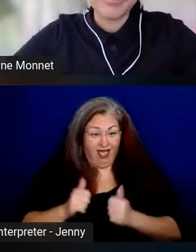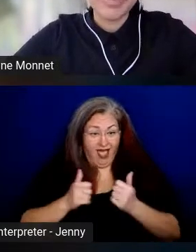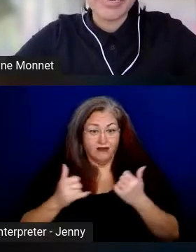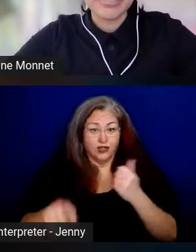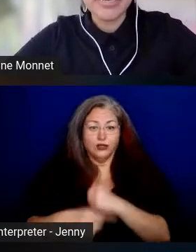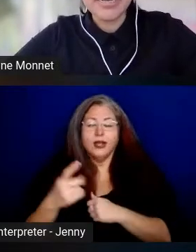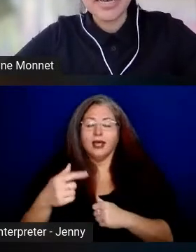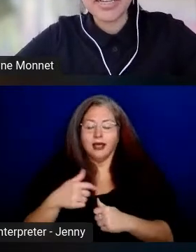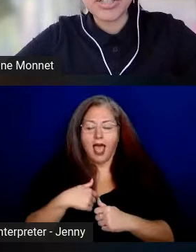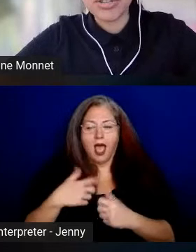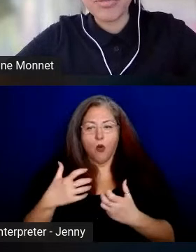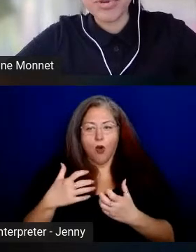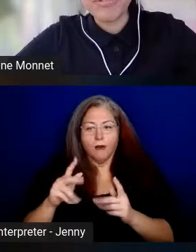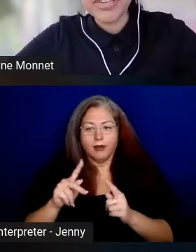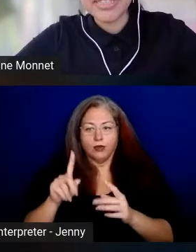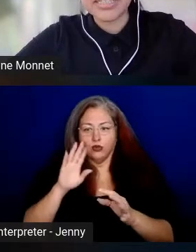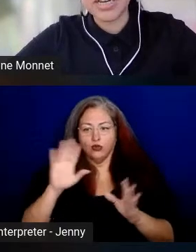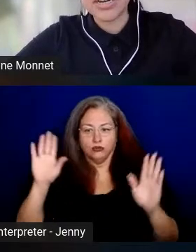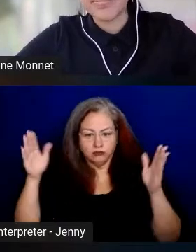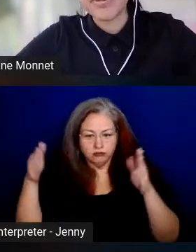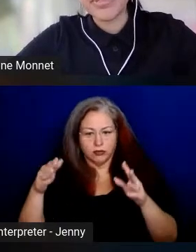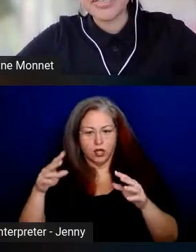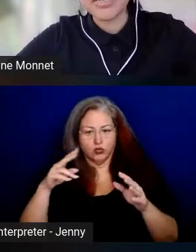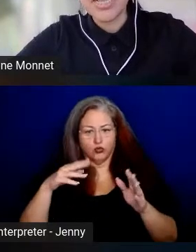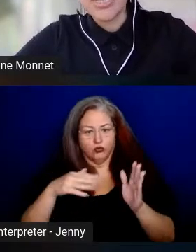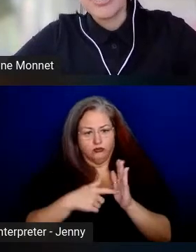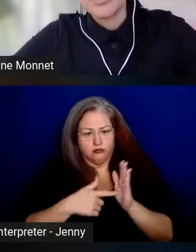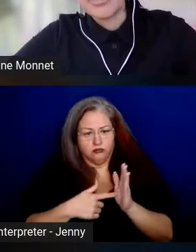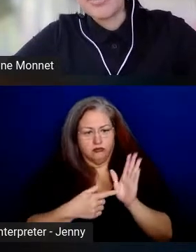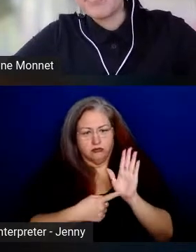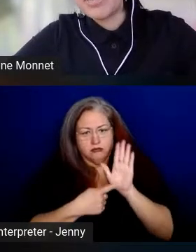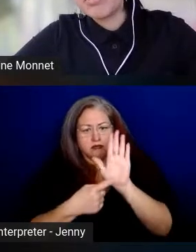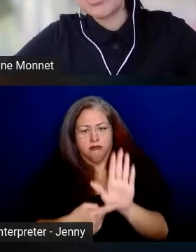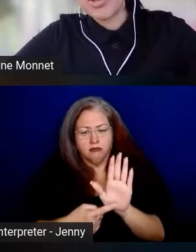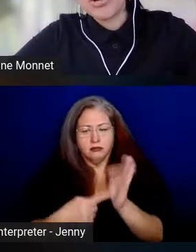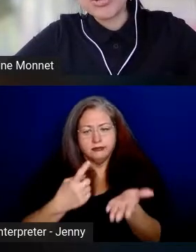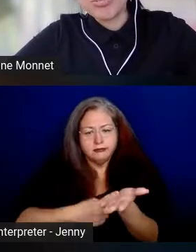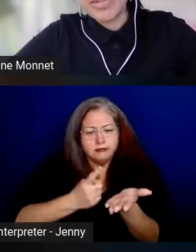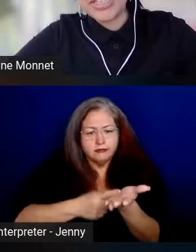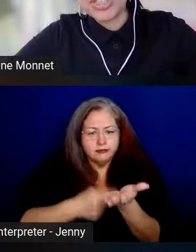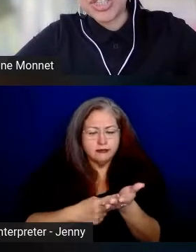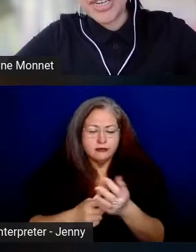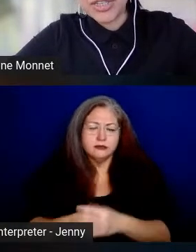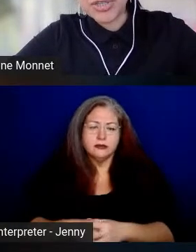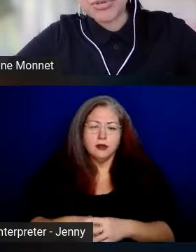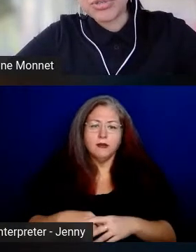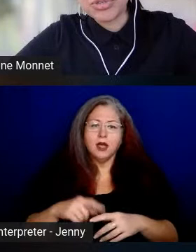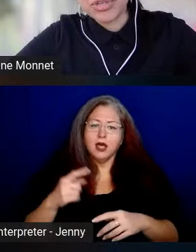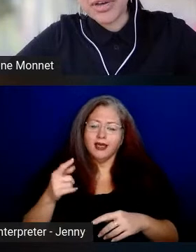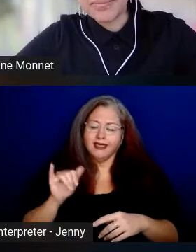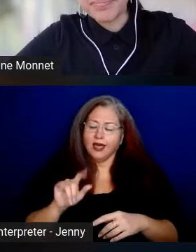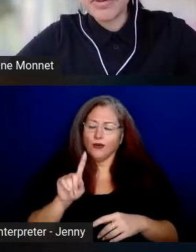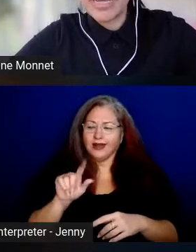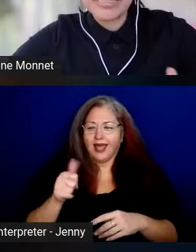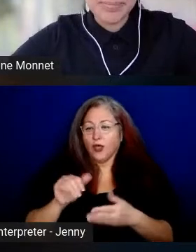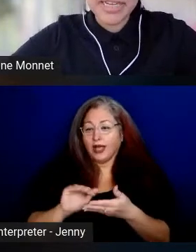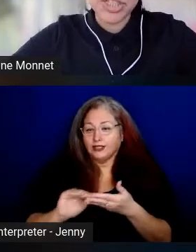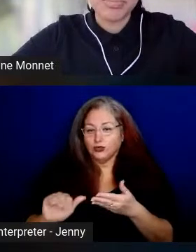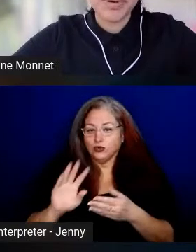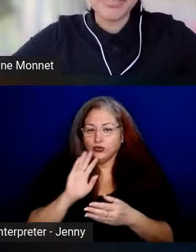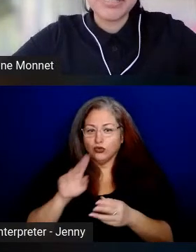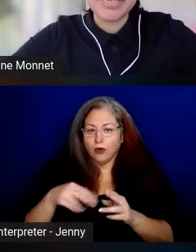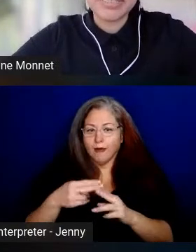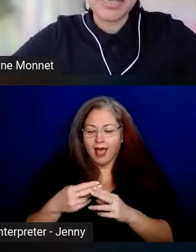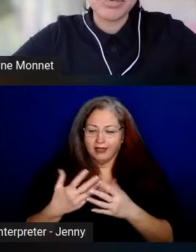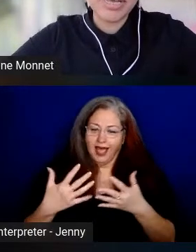to bring that to the forefront and talk about this. But it was also really just an excuse to talk about